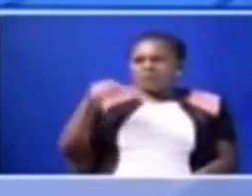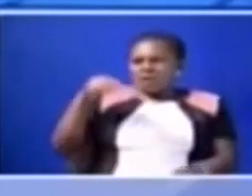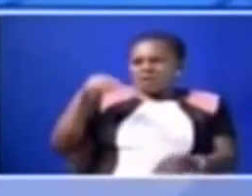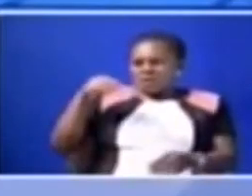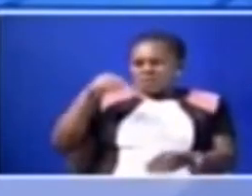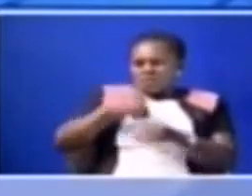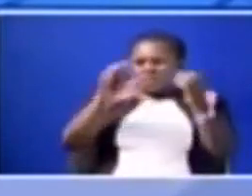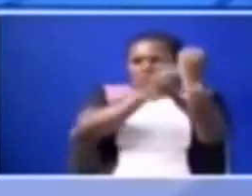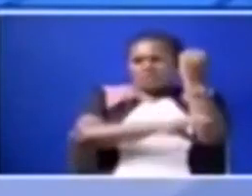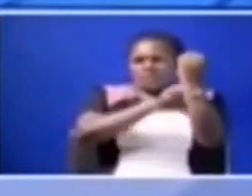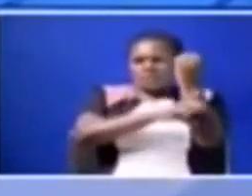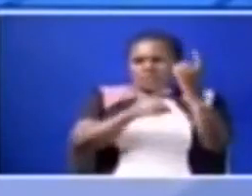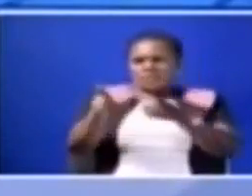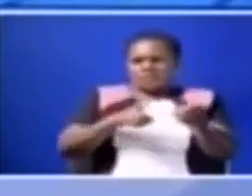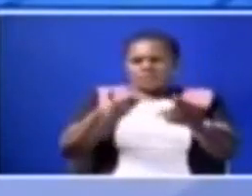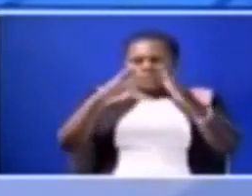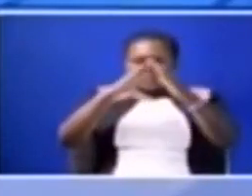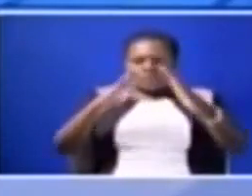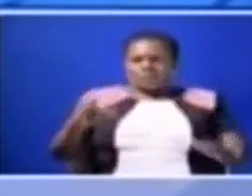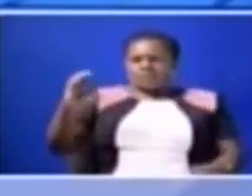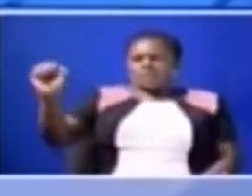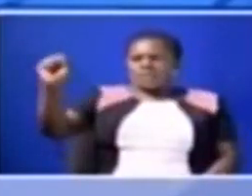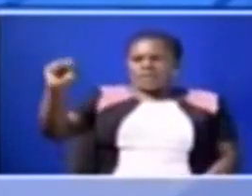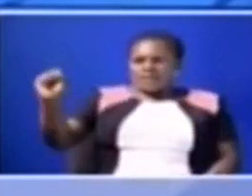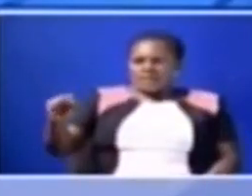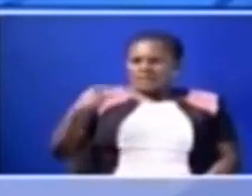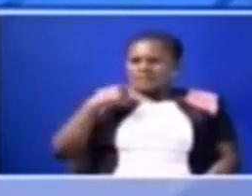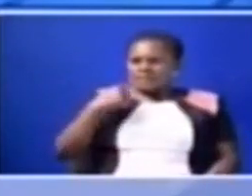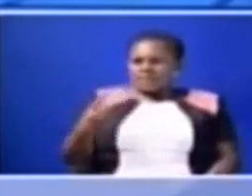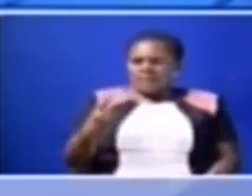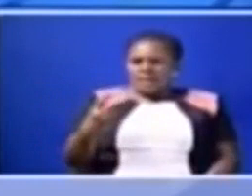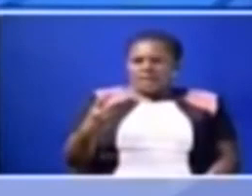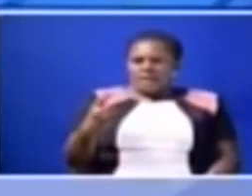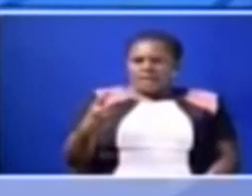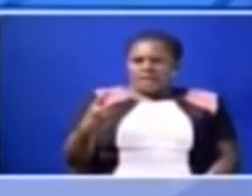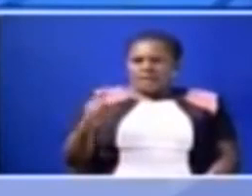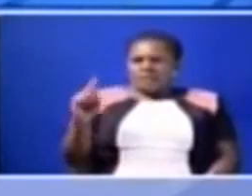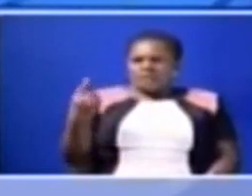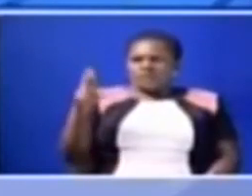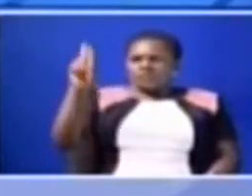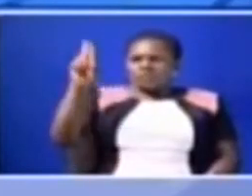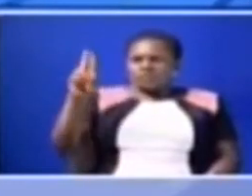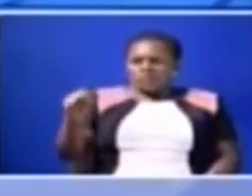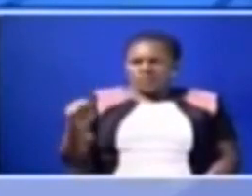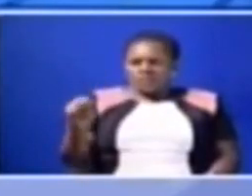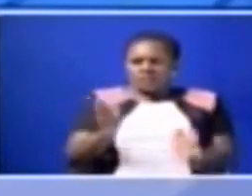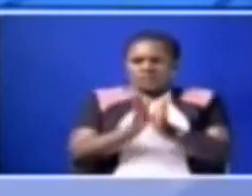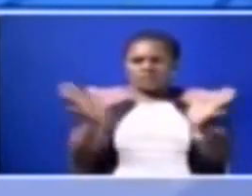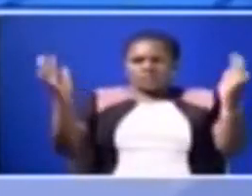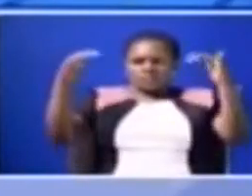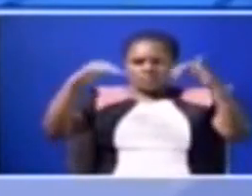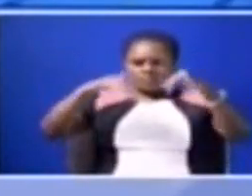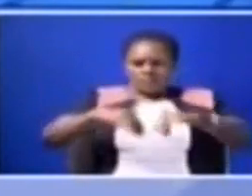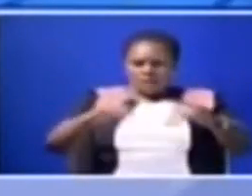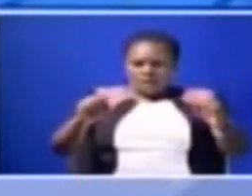This was a revelation by Transport and Housing CS James Macharia, coming hot on the heels of the first UN Habitat General Assembly slated